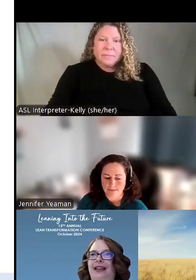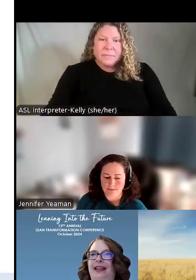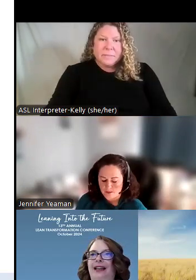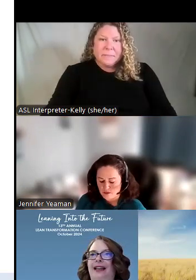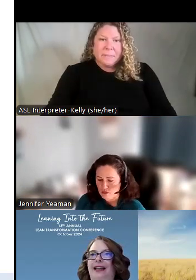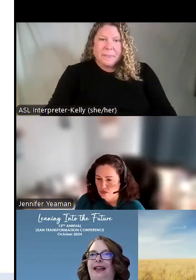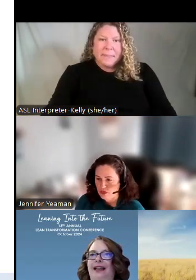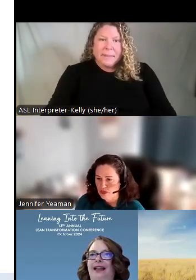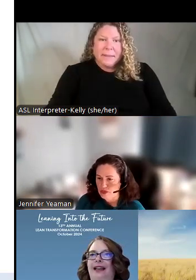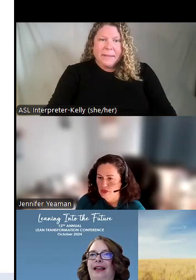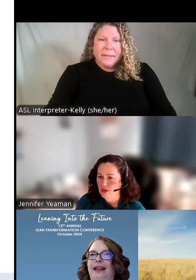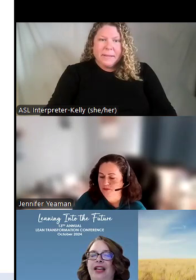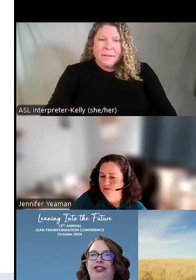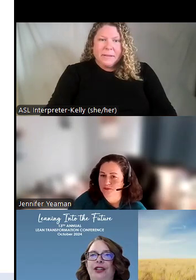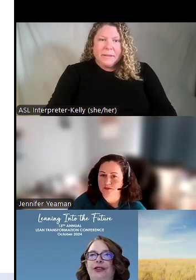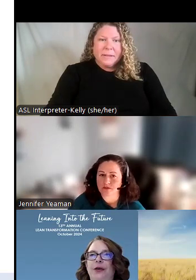activity.